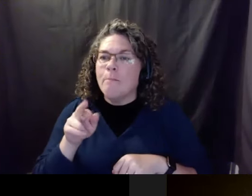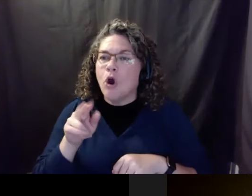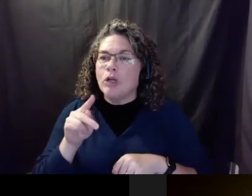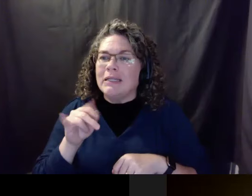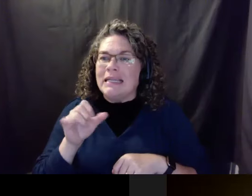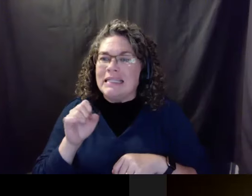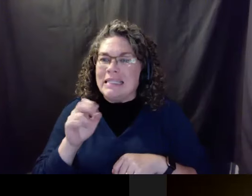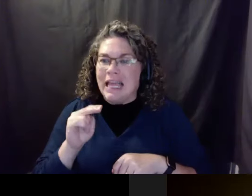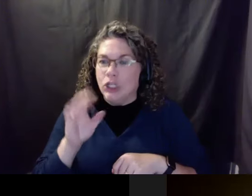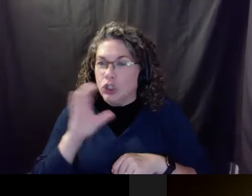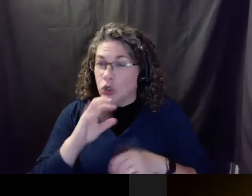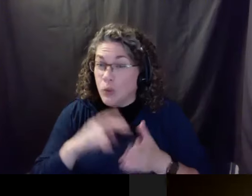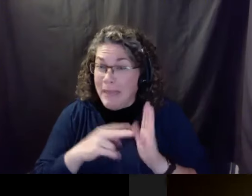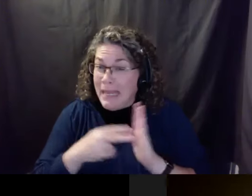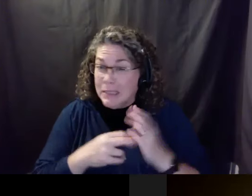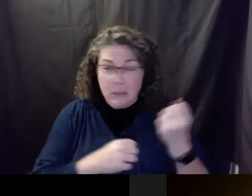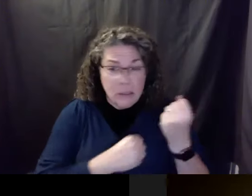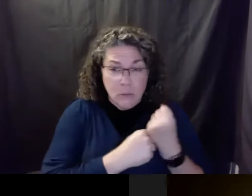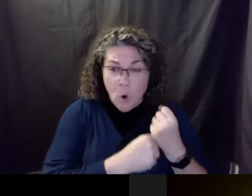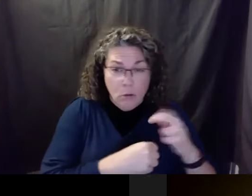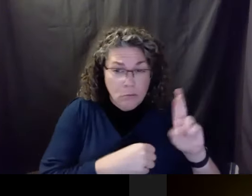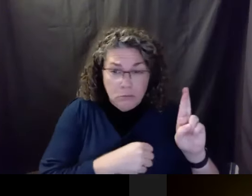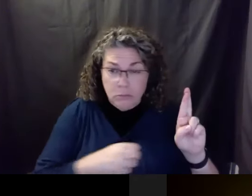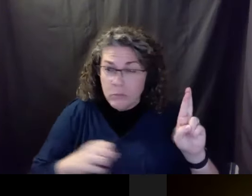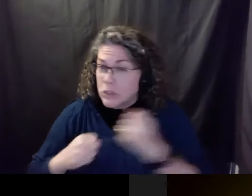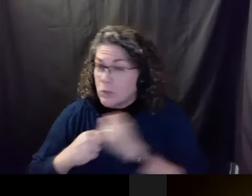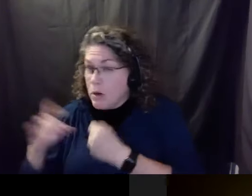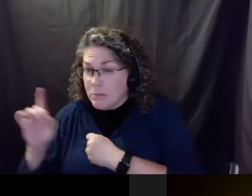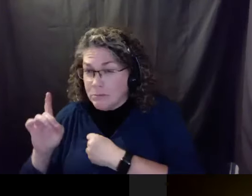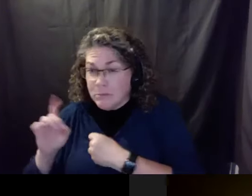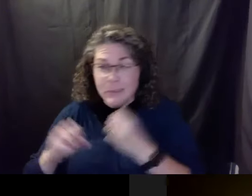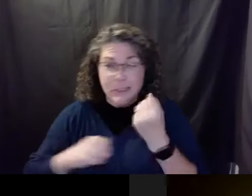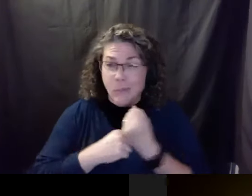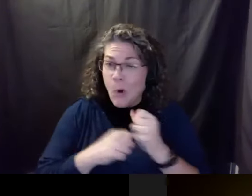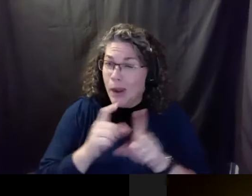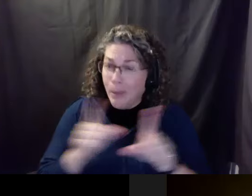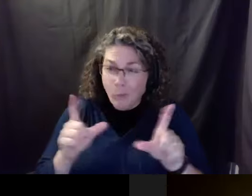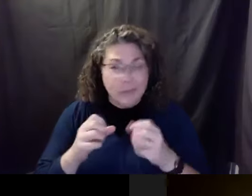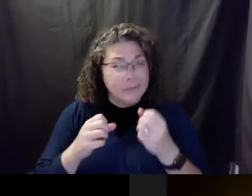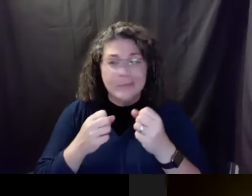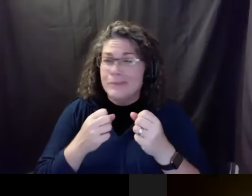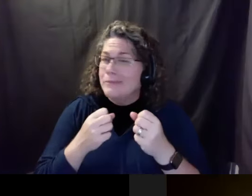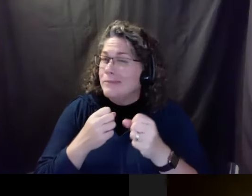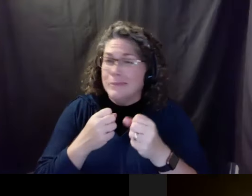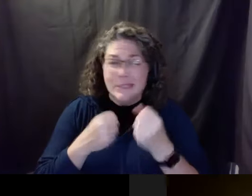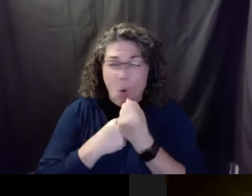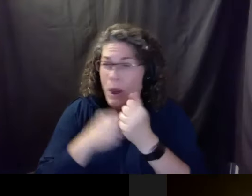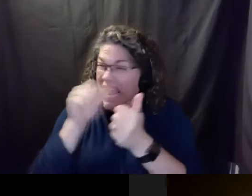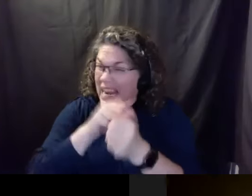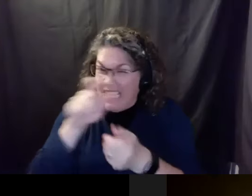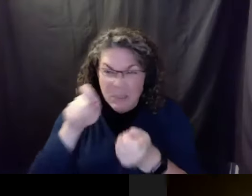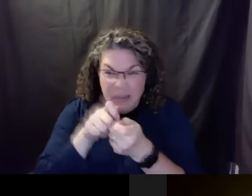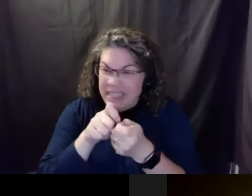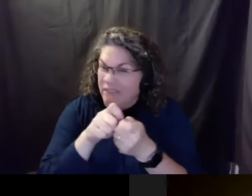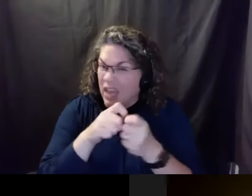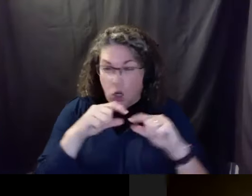means that we're not supporting any political party. We're just giving you the information, and we want you to make a